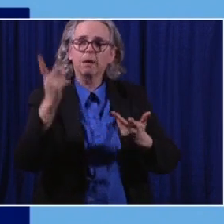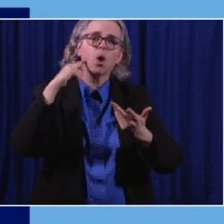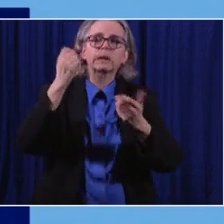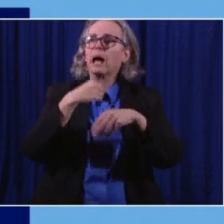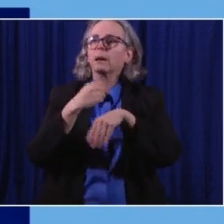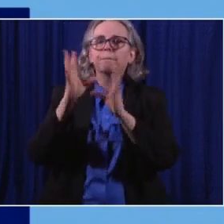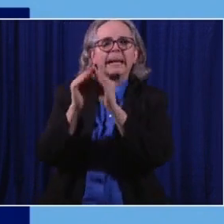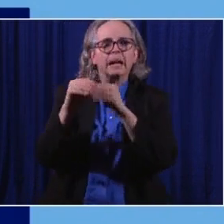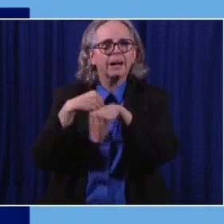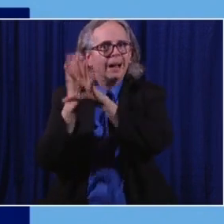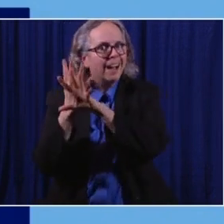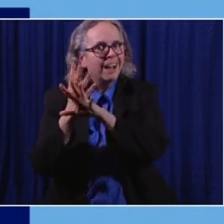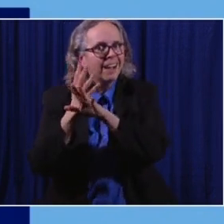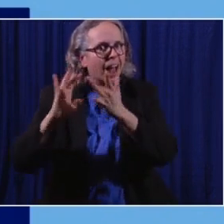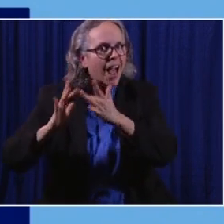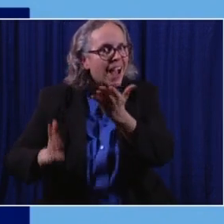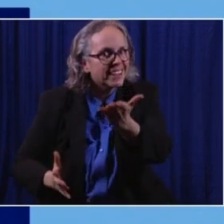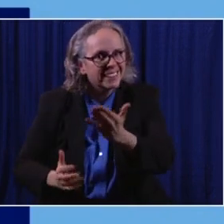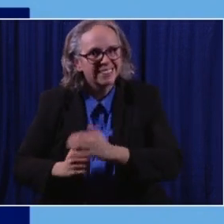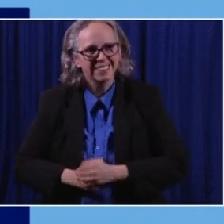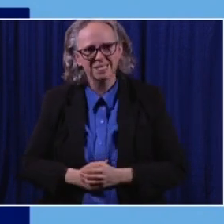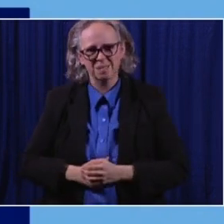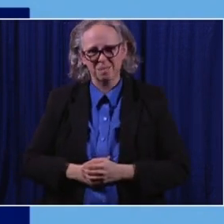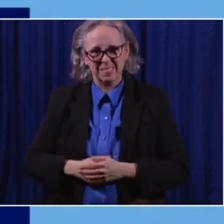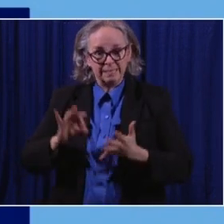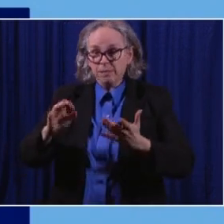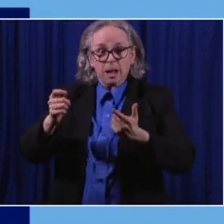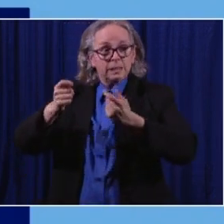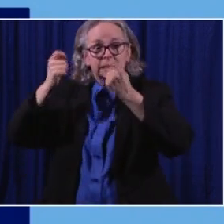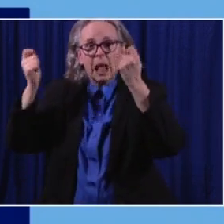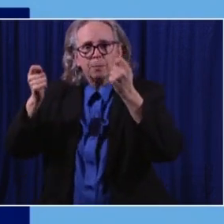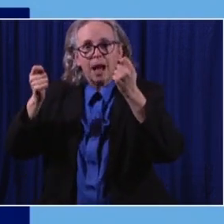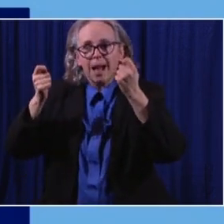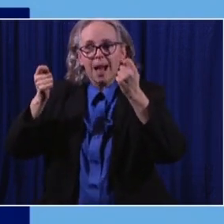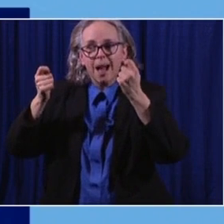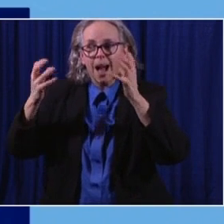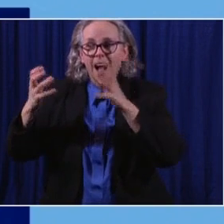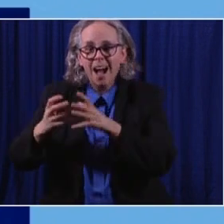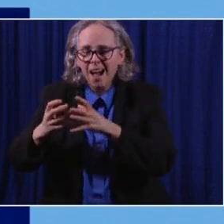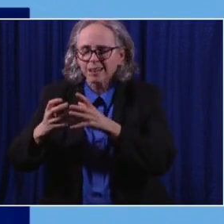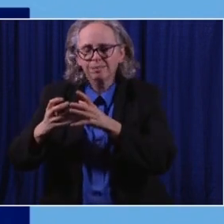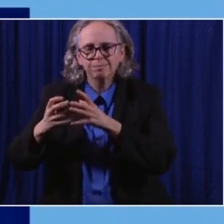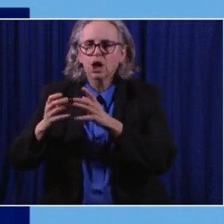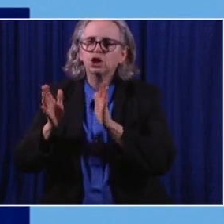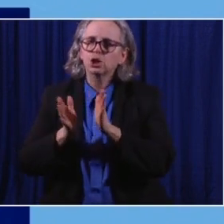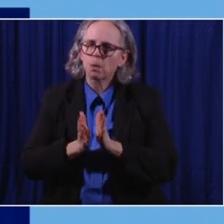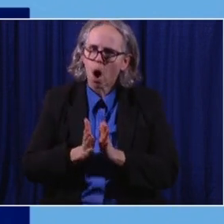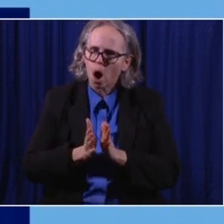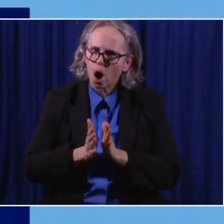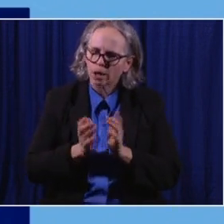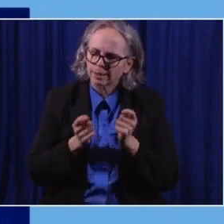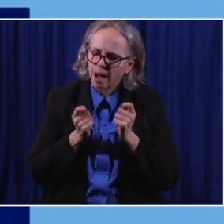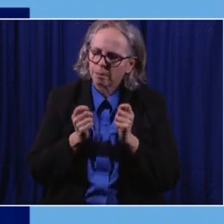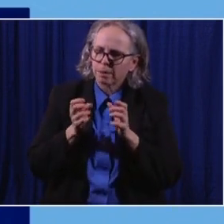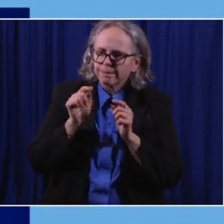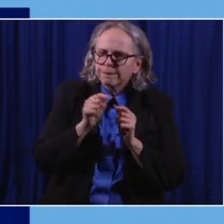small. Remember that our older family members are people who are especially at